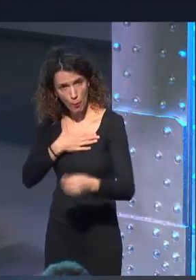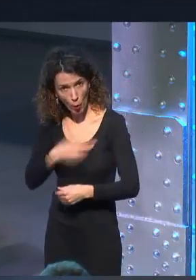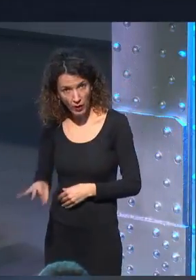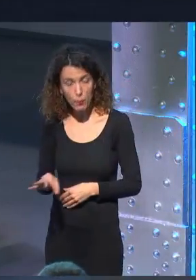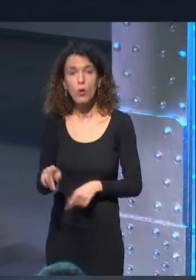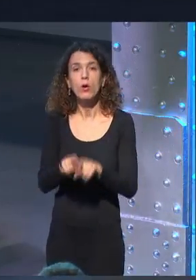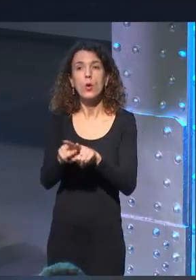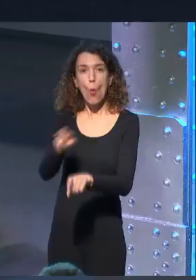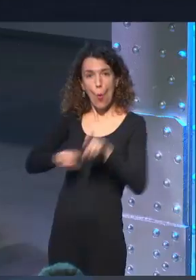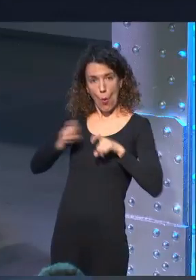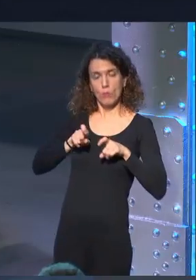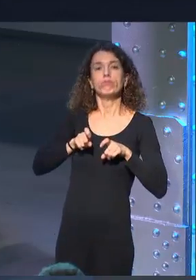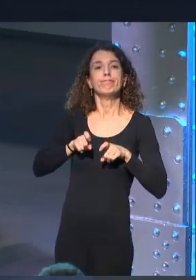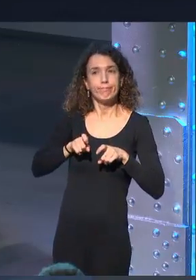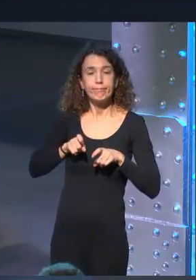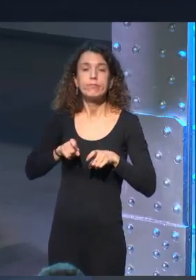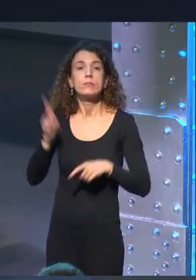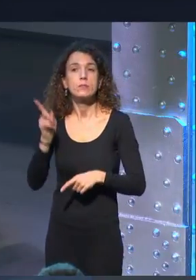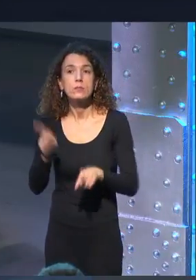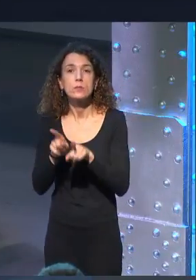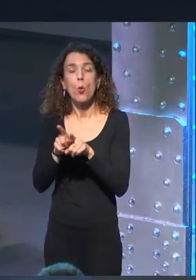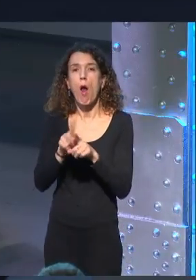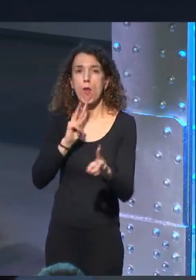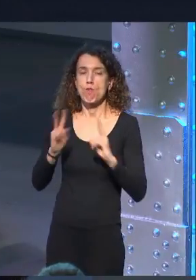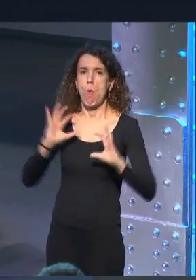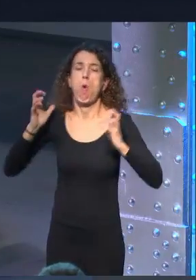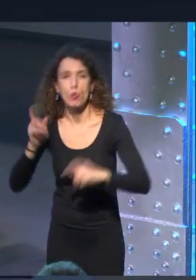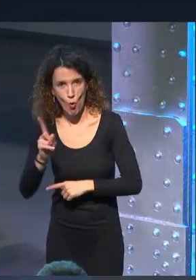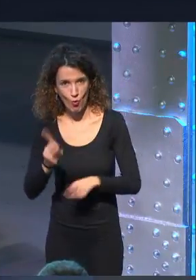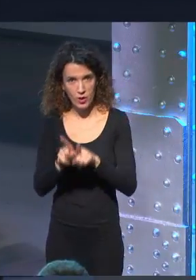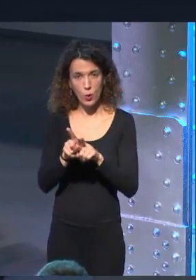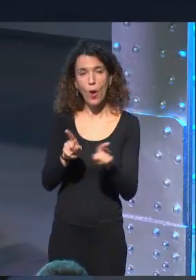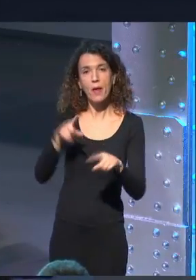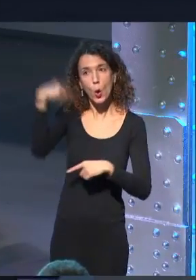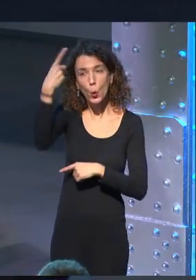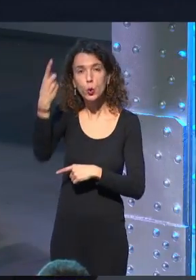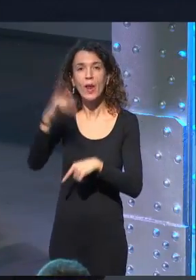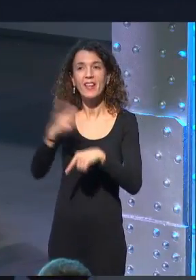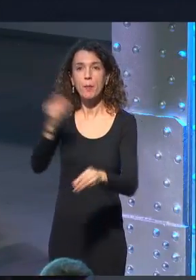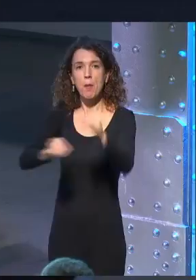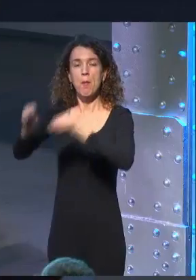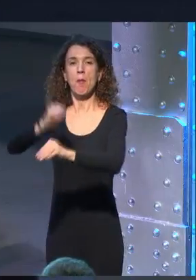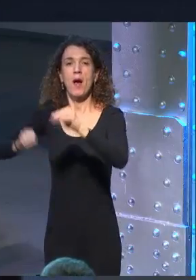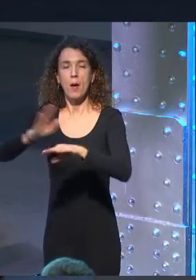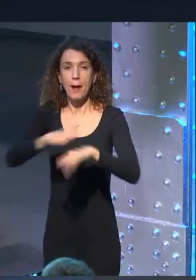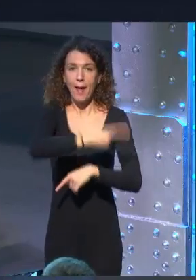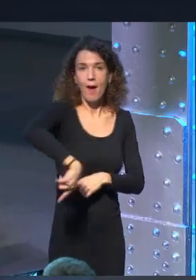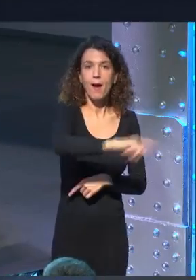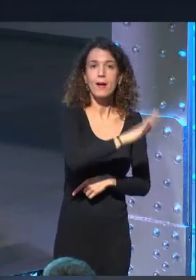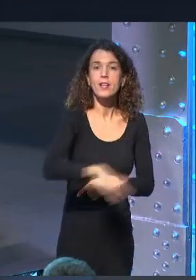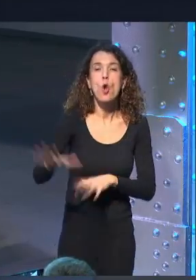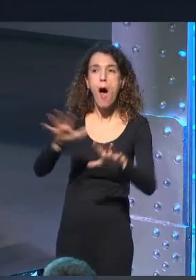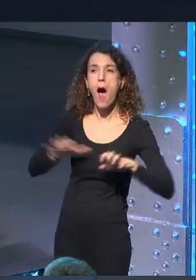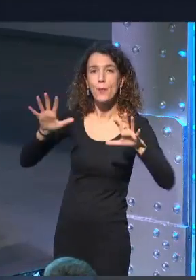learning, and we can be wrong, of course, and we could revert the situation, not overreacting, and we should add